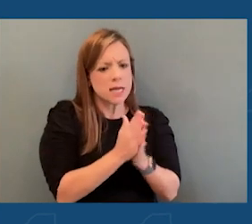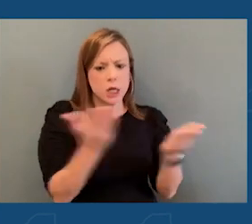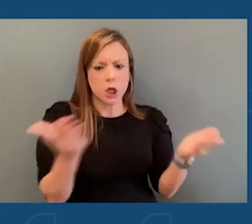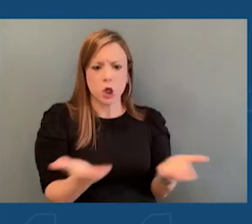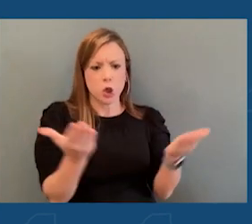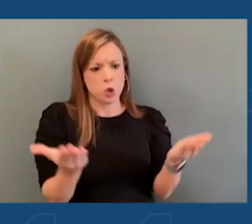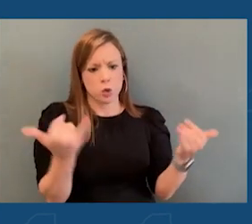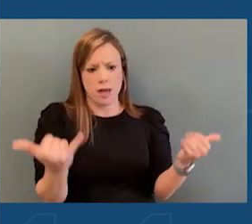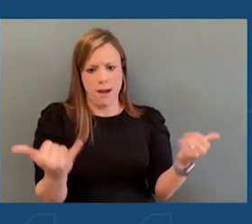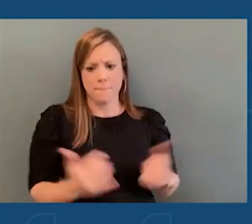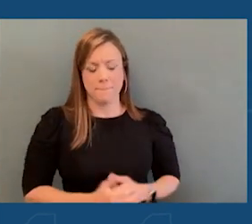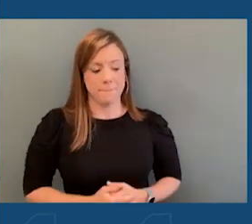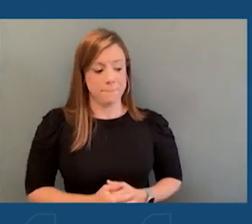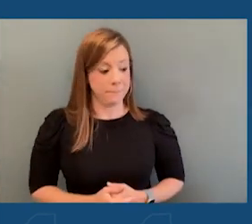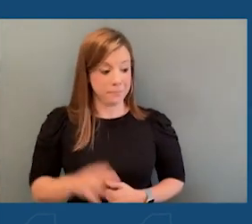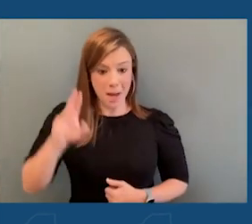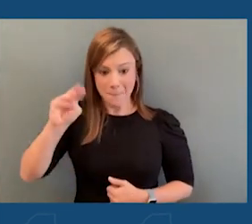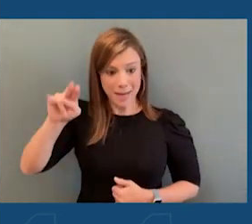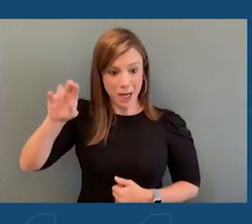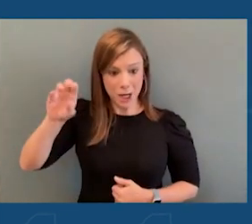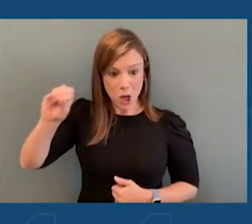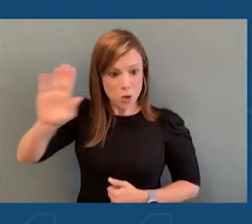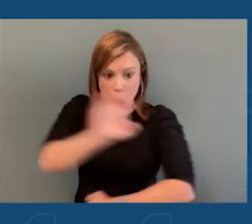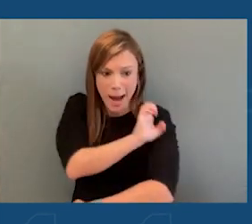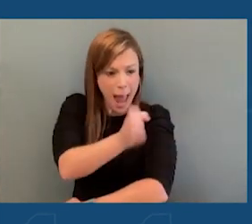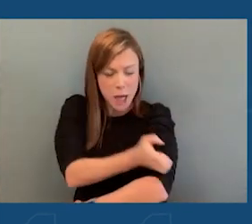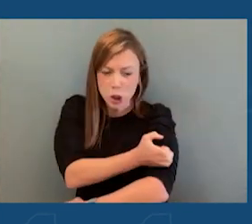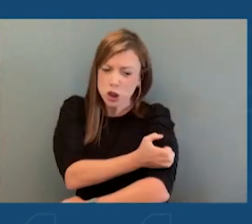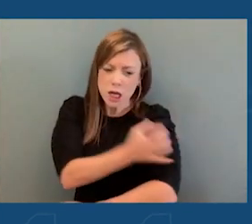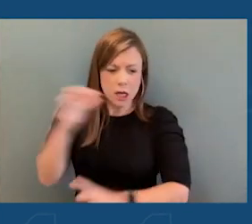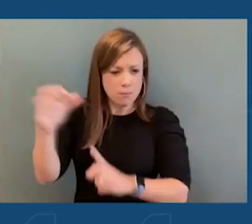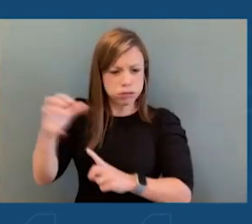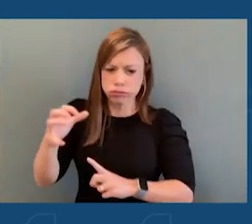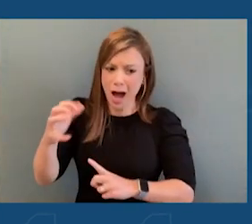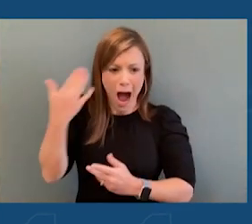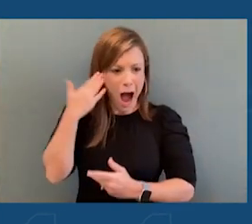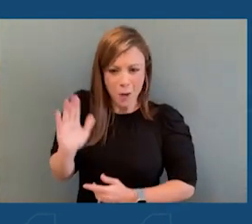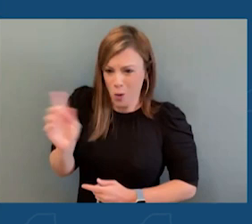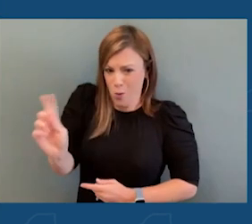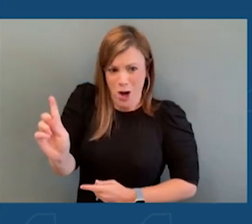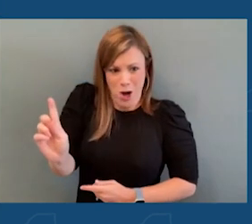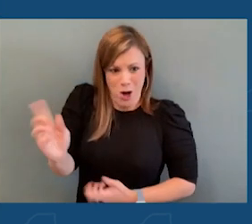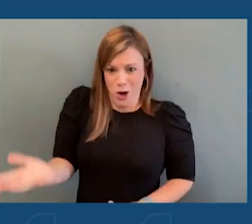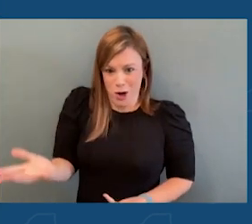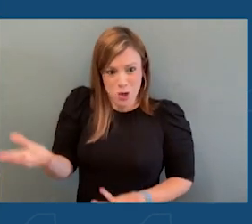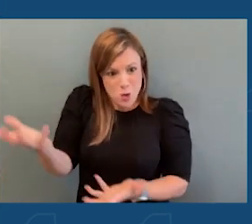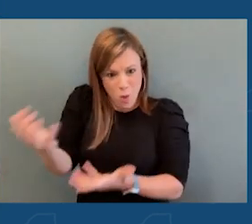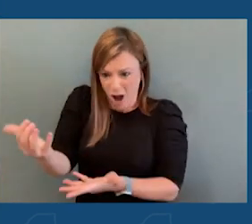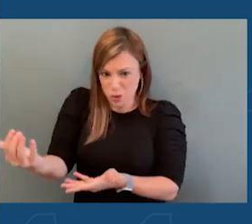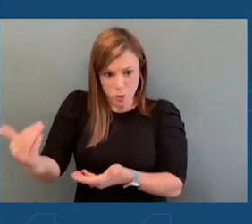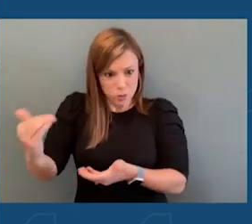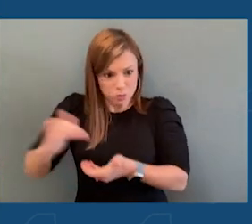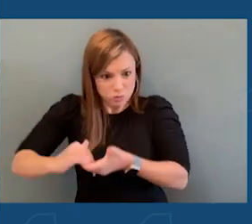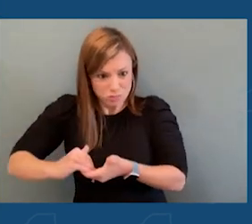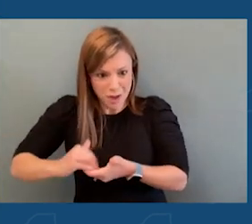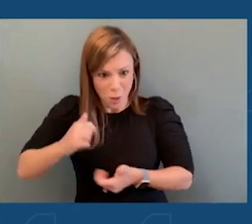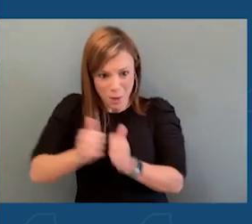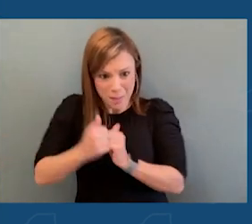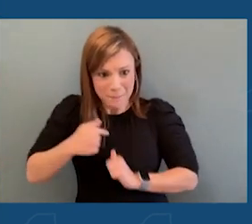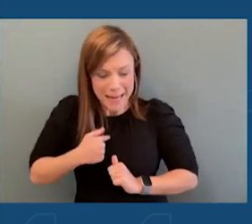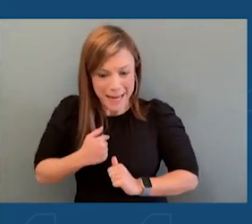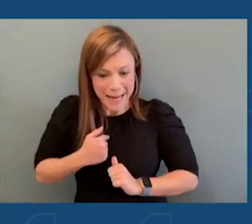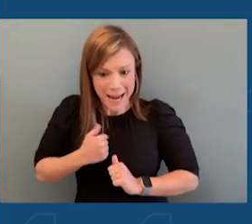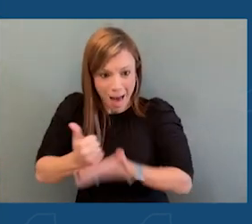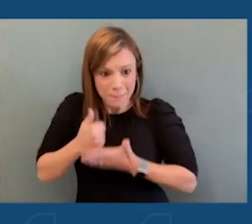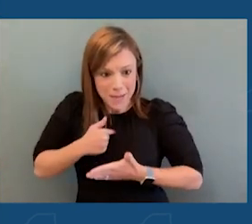Mino, I don't know where you get the energy from, but Mino, Laura, you want to help me run the state? I could use you. We're good? Okay.